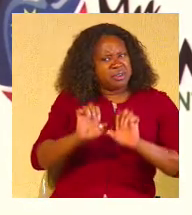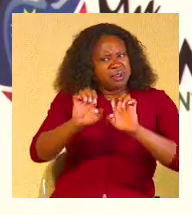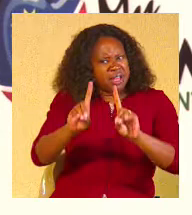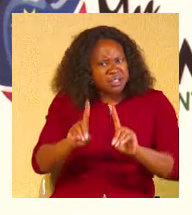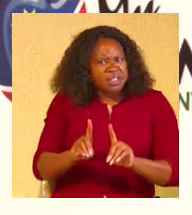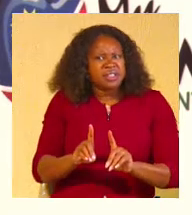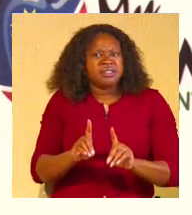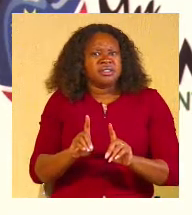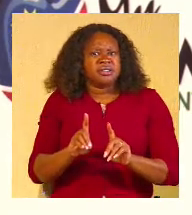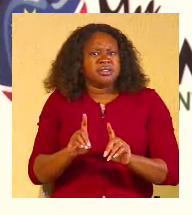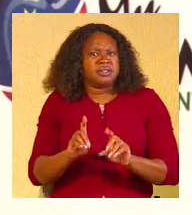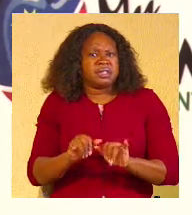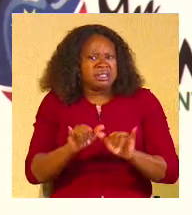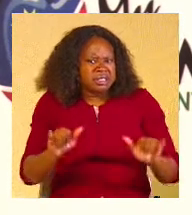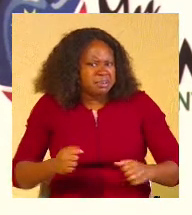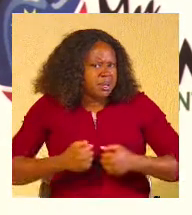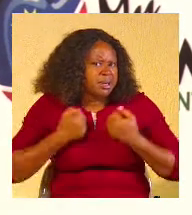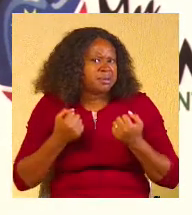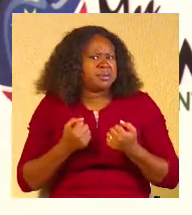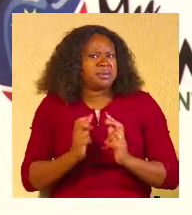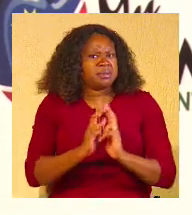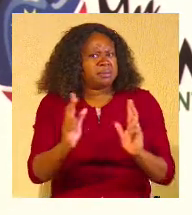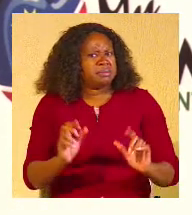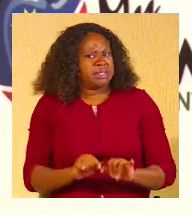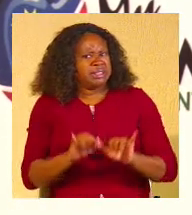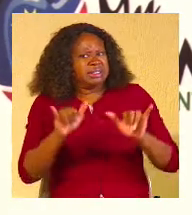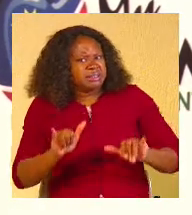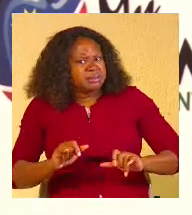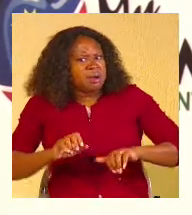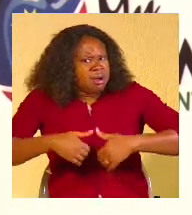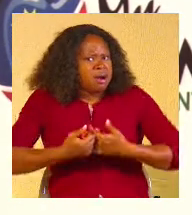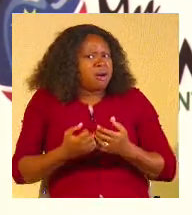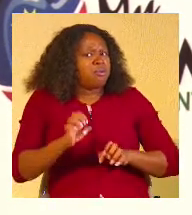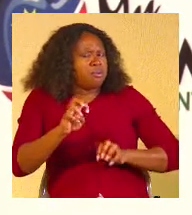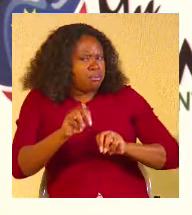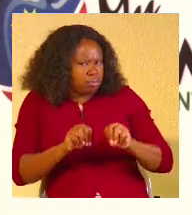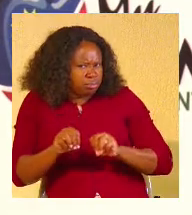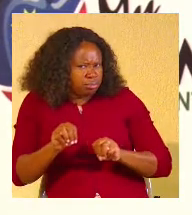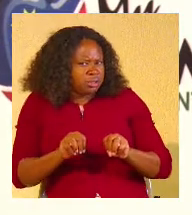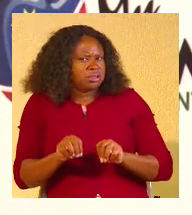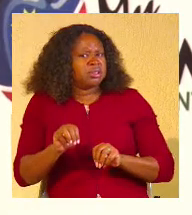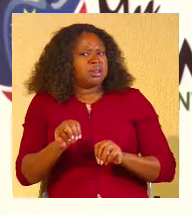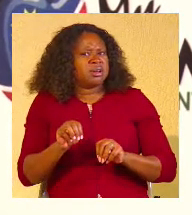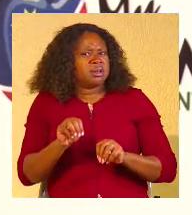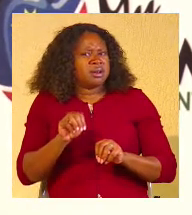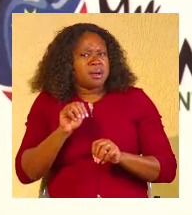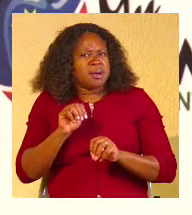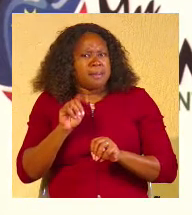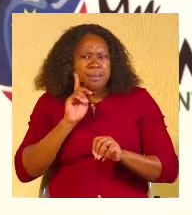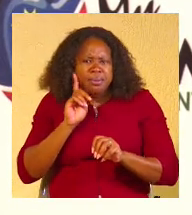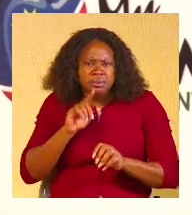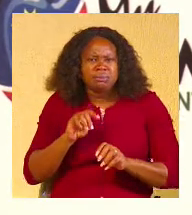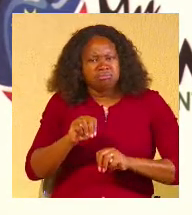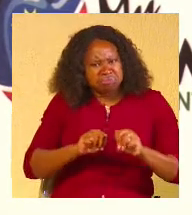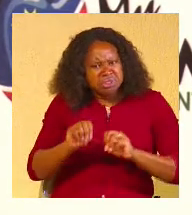monitoring and evaluation of our public systems. And it's time that we actually also invest in